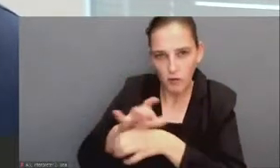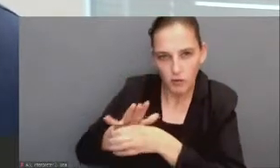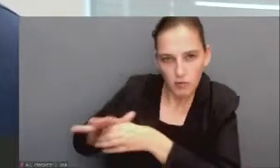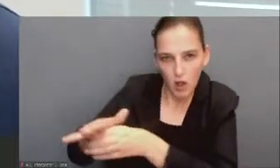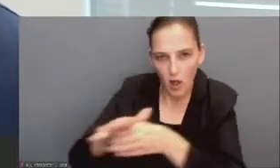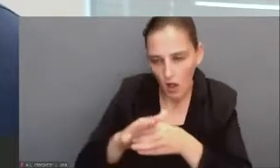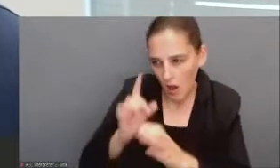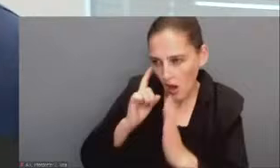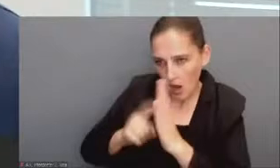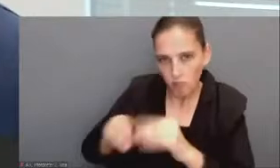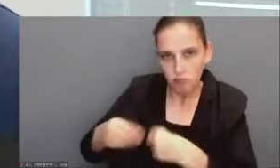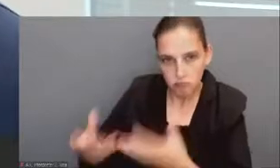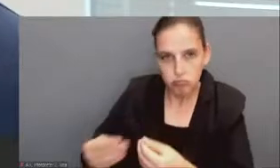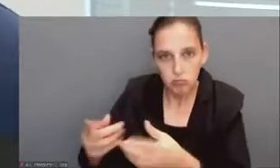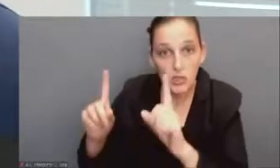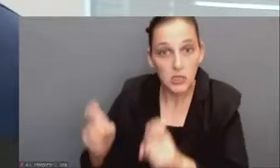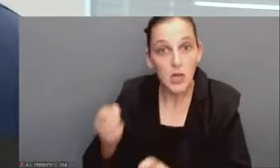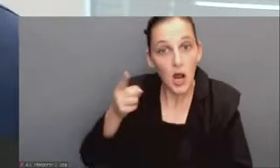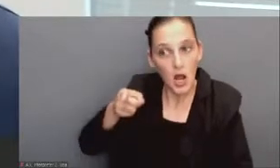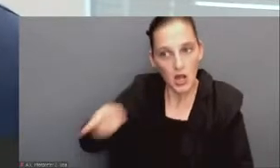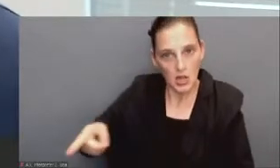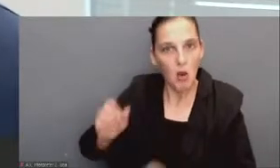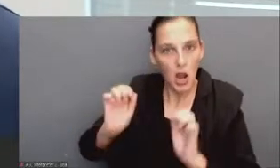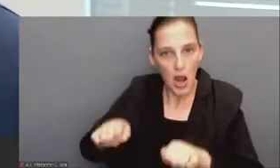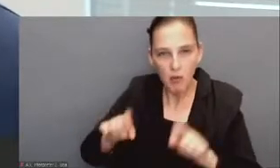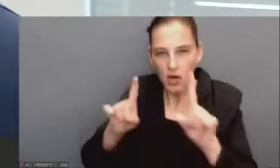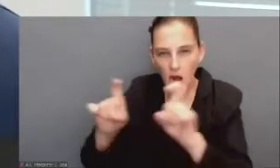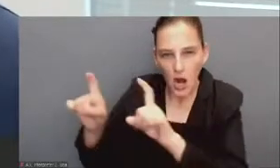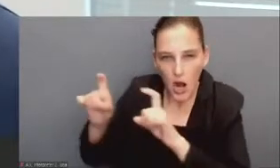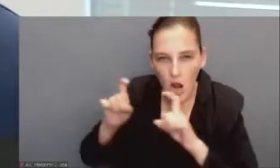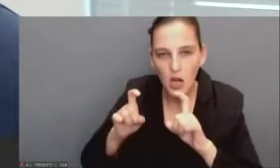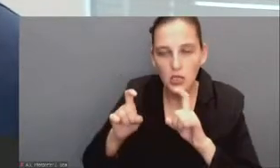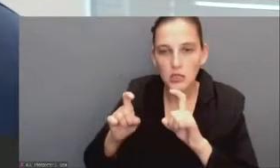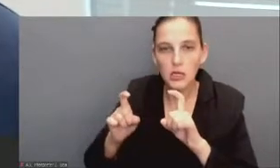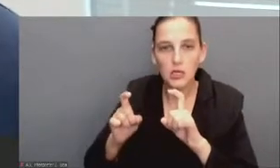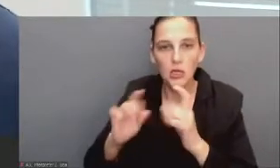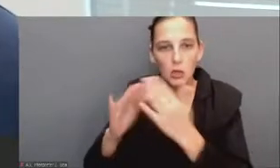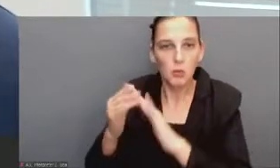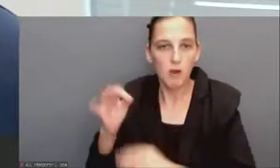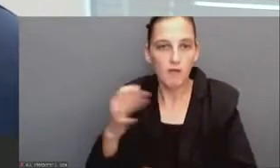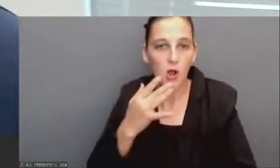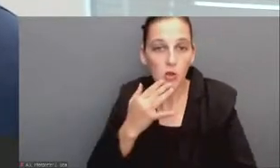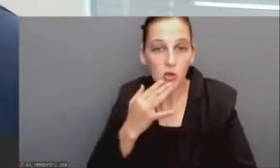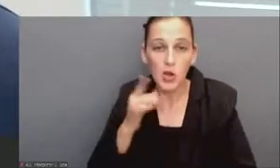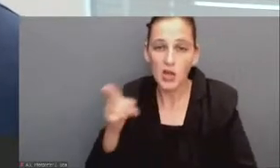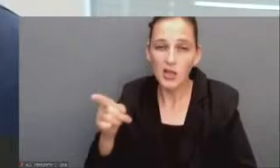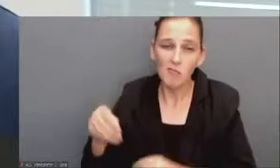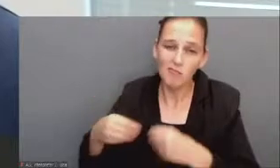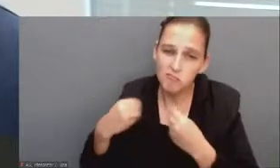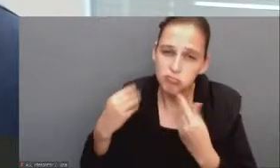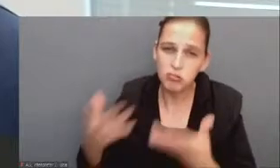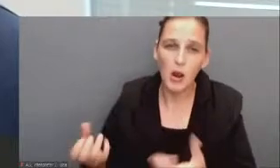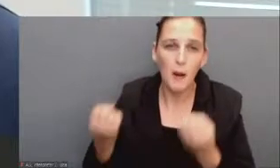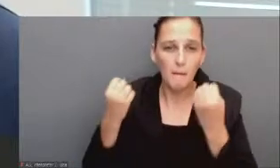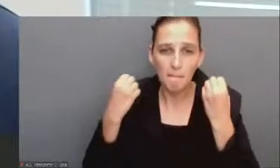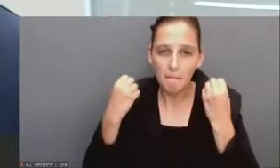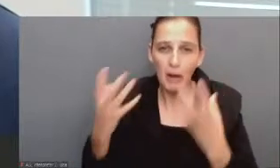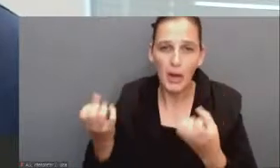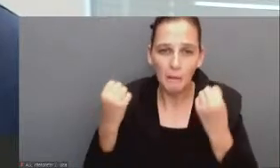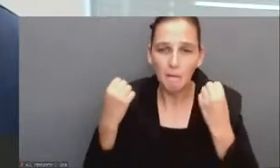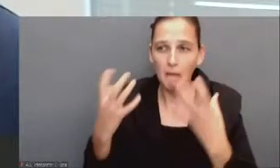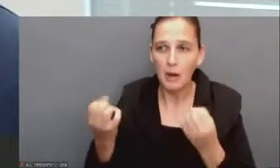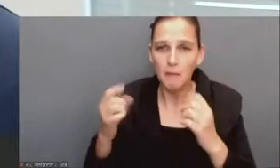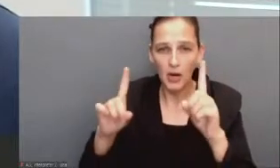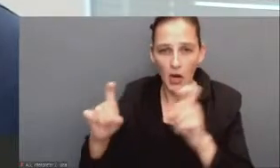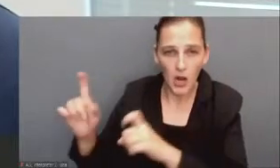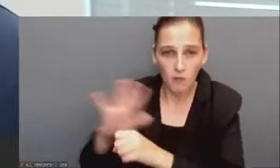essentially oversample communities of color. And while doing tens of thousands of COVID-19 tests, 50% of them, nearly